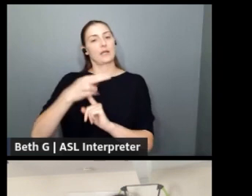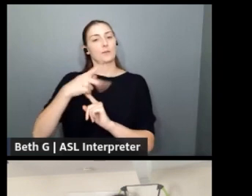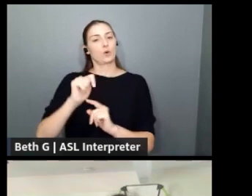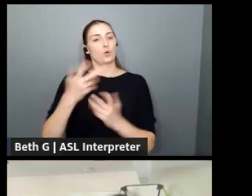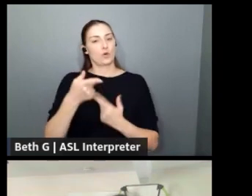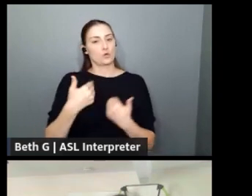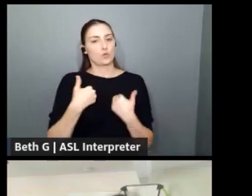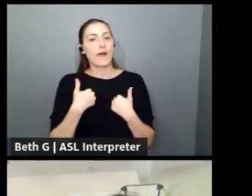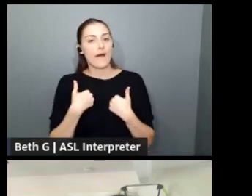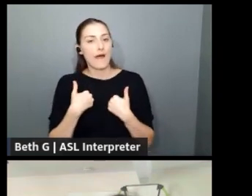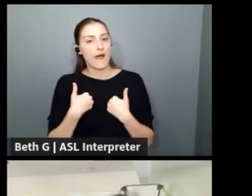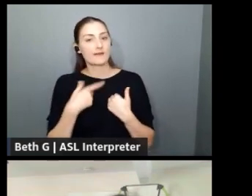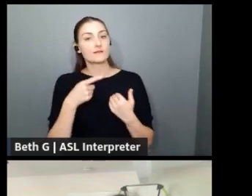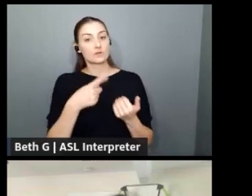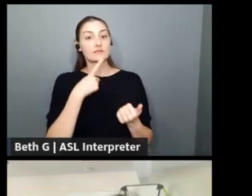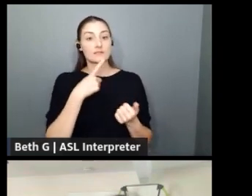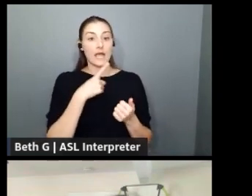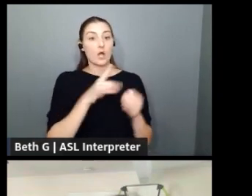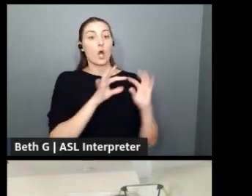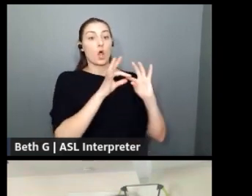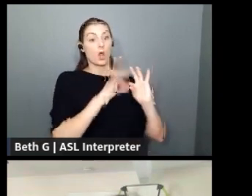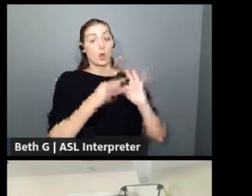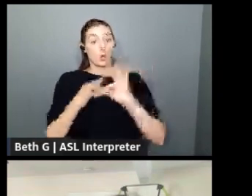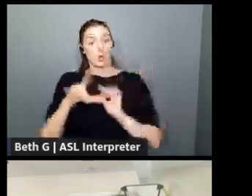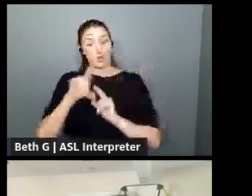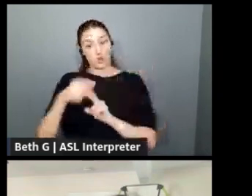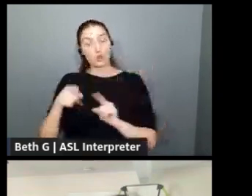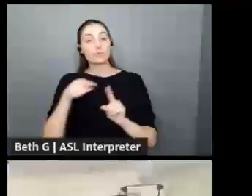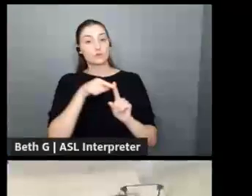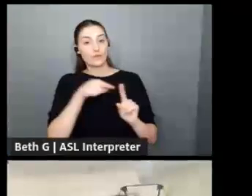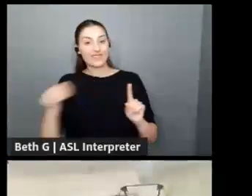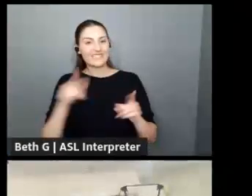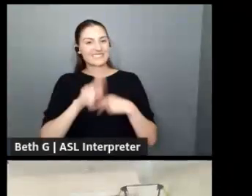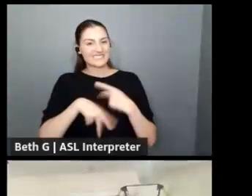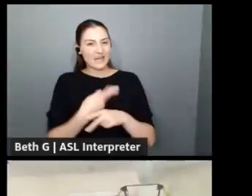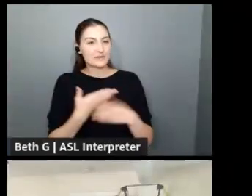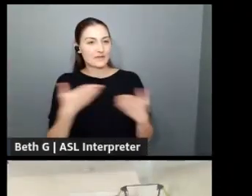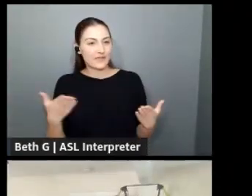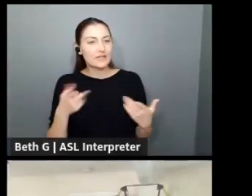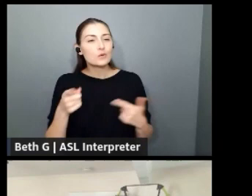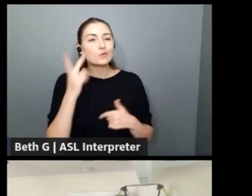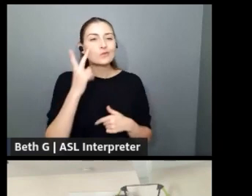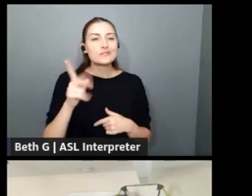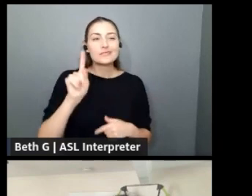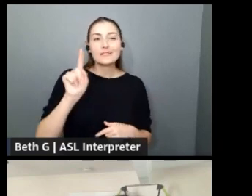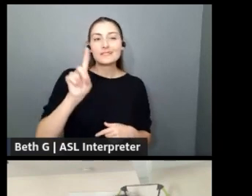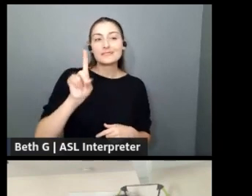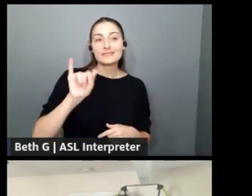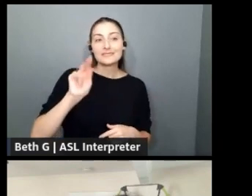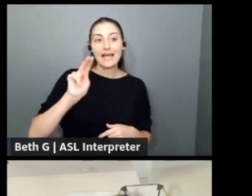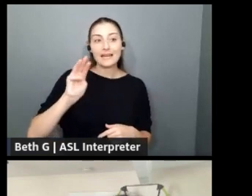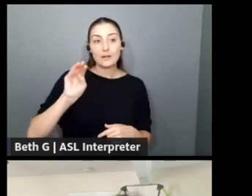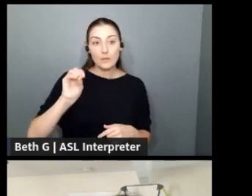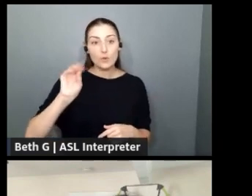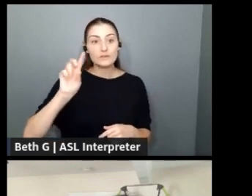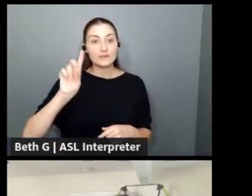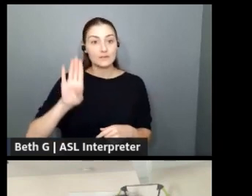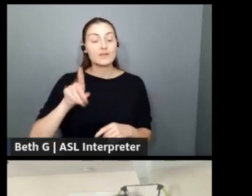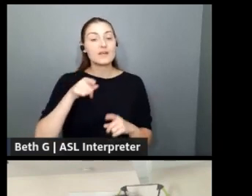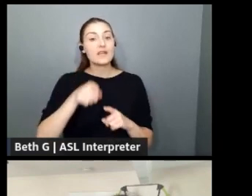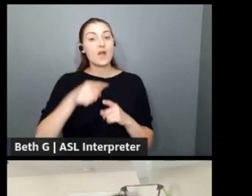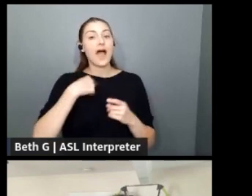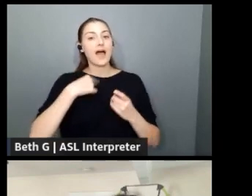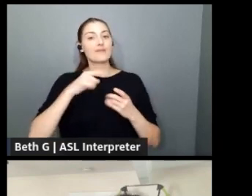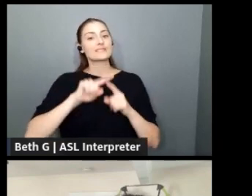hey, loop across these kind of things, right? And we'll see an example of DynamoDB where we have different table names, and these table names will